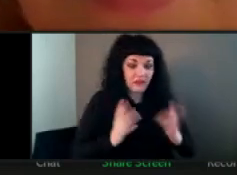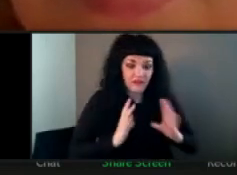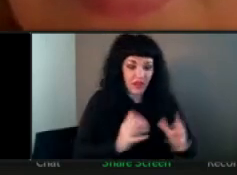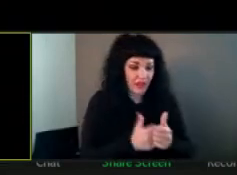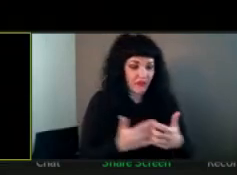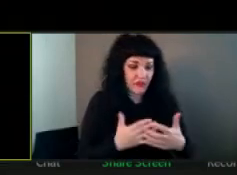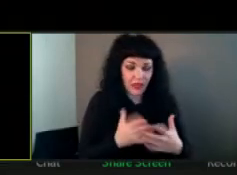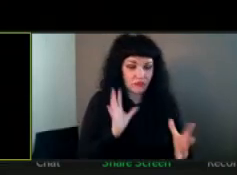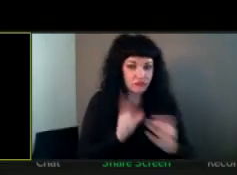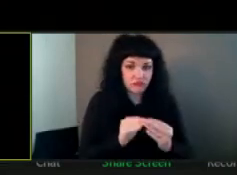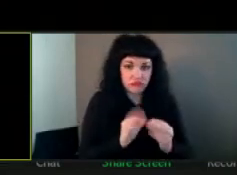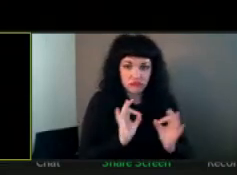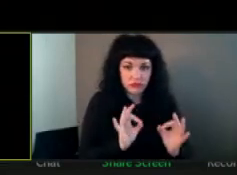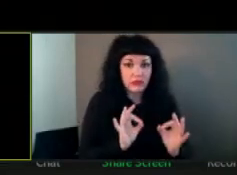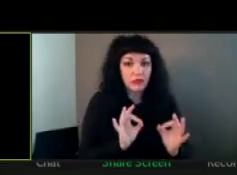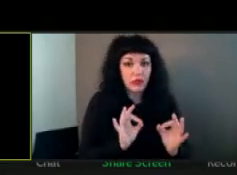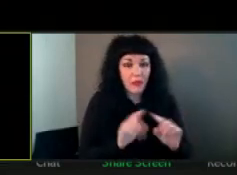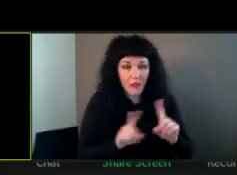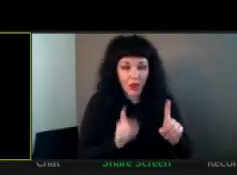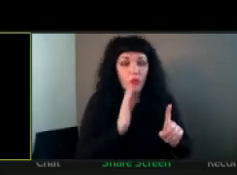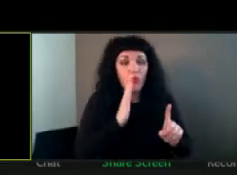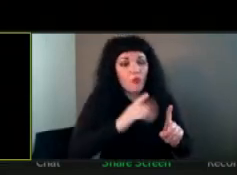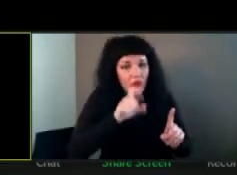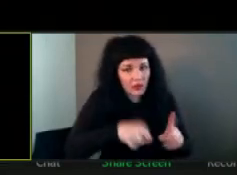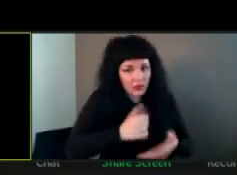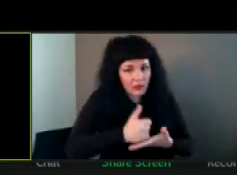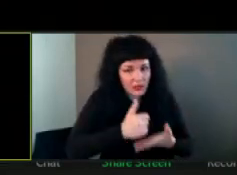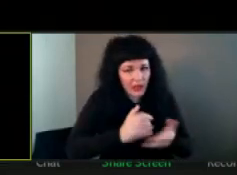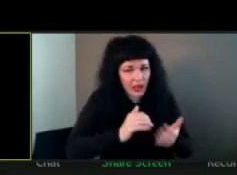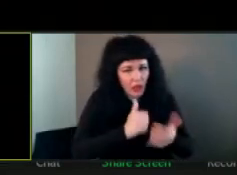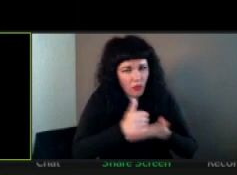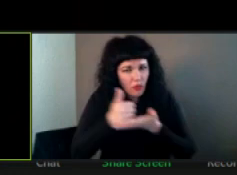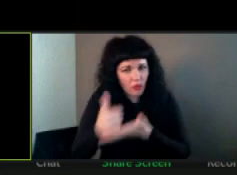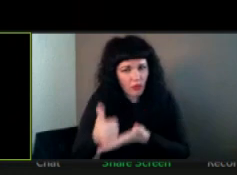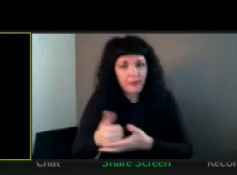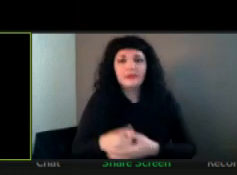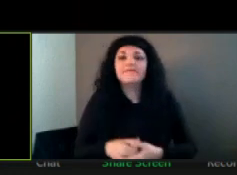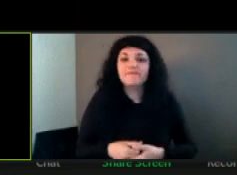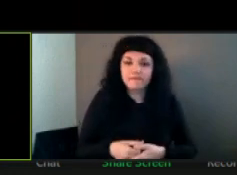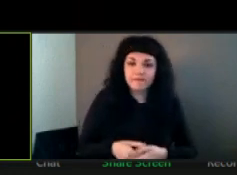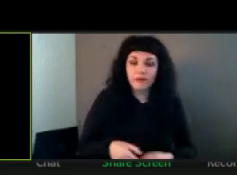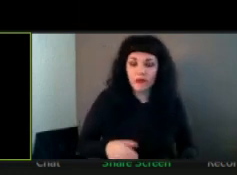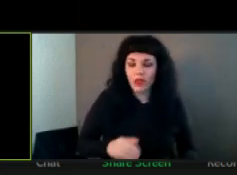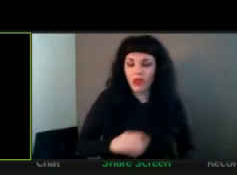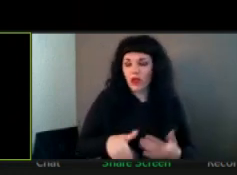So no, unfortunately, our programs are all geared towards arrears. You fall